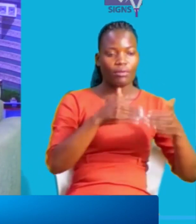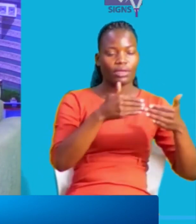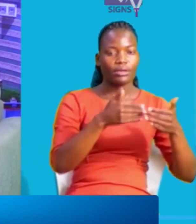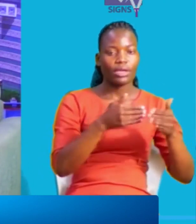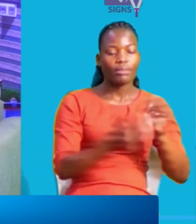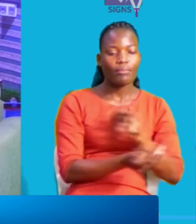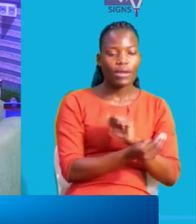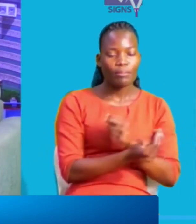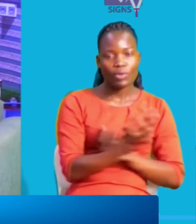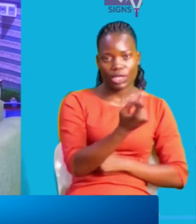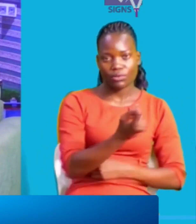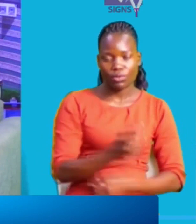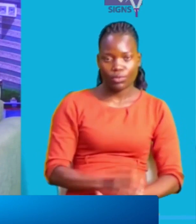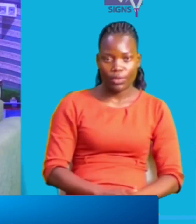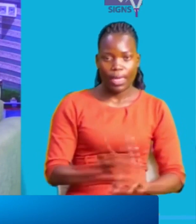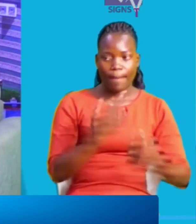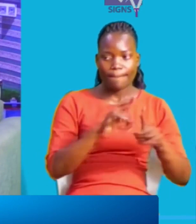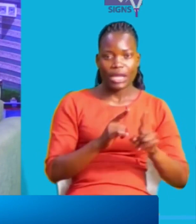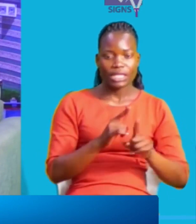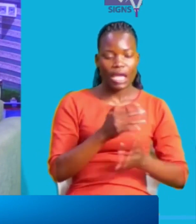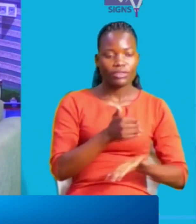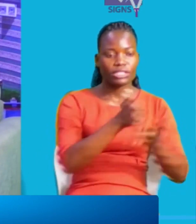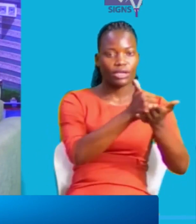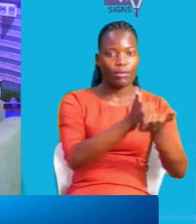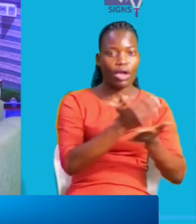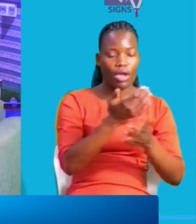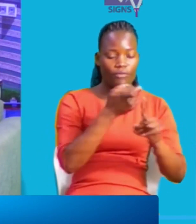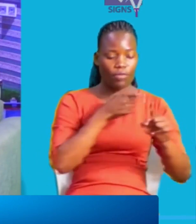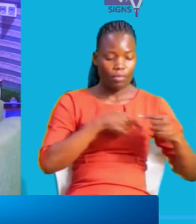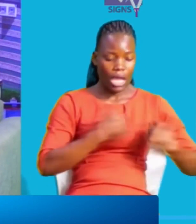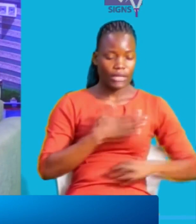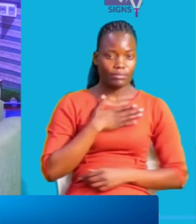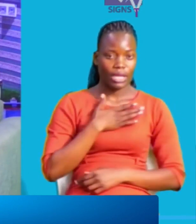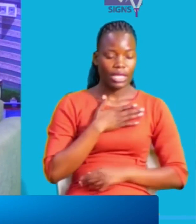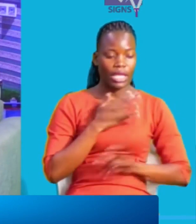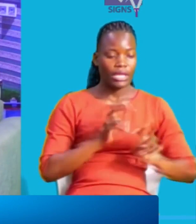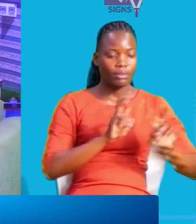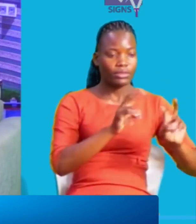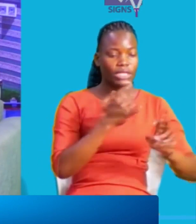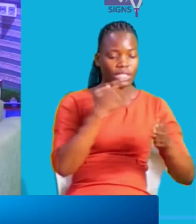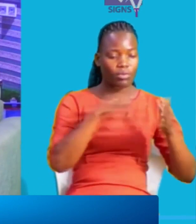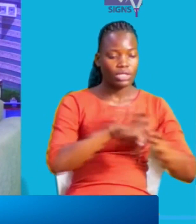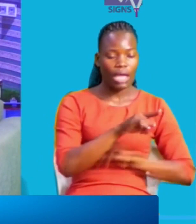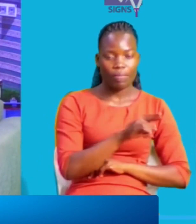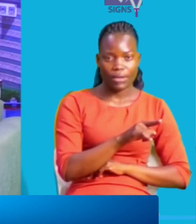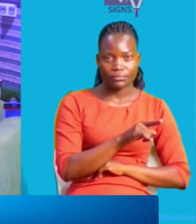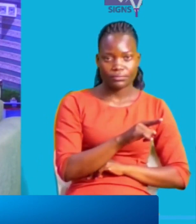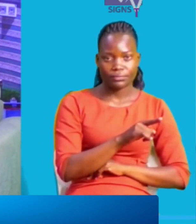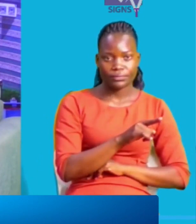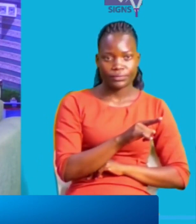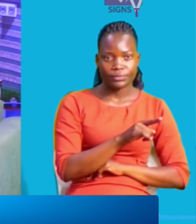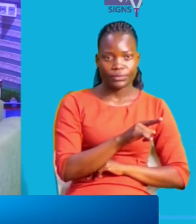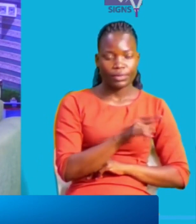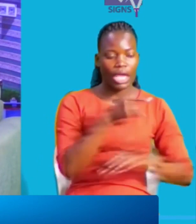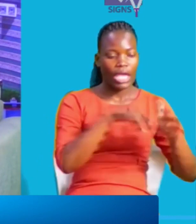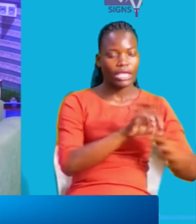kidogo. But I was helping you from my inner heart. Nimeangalia kwamba hapa mali imefika. Huyu wacha afanye